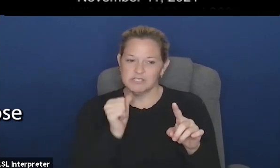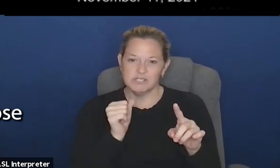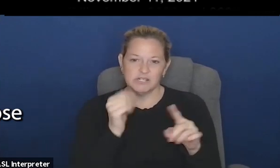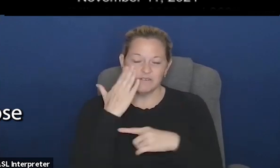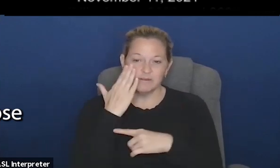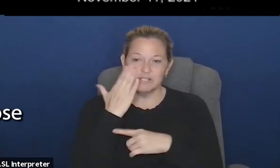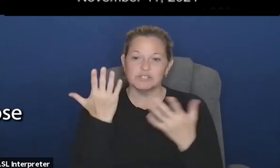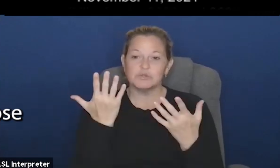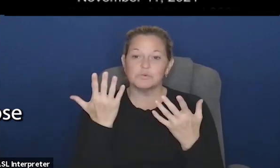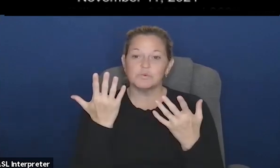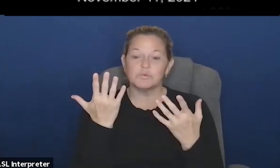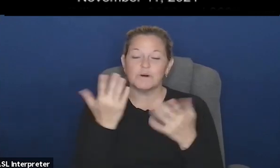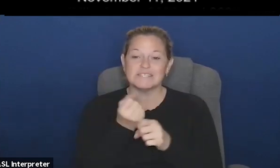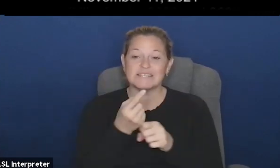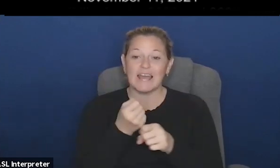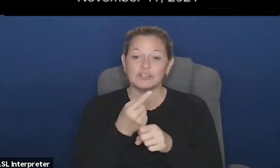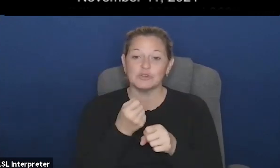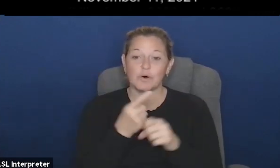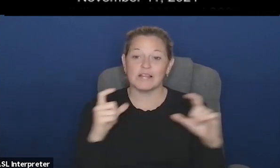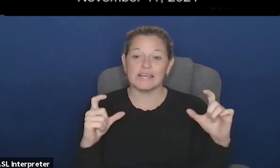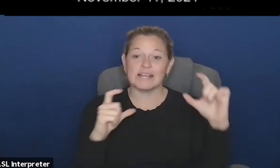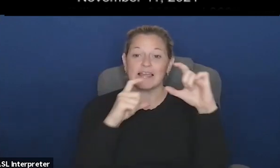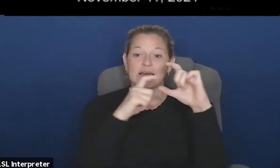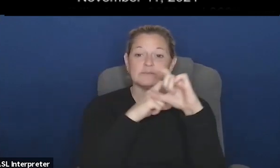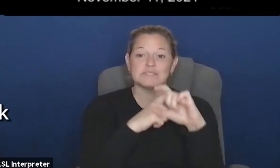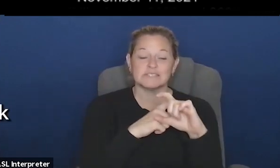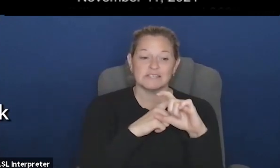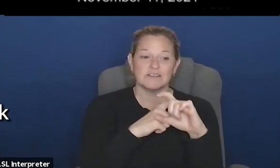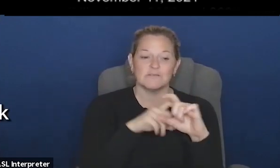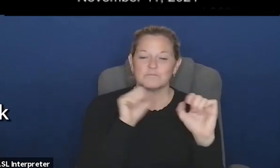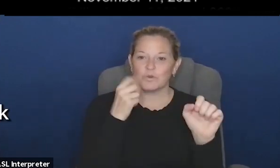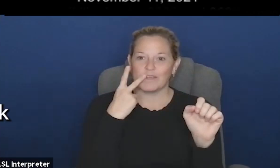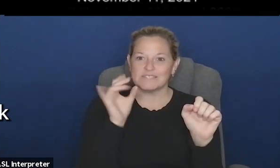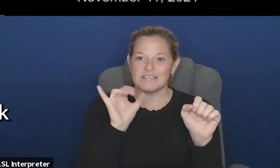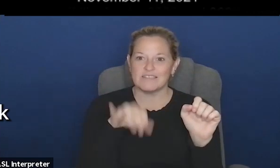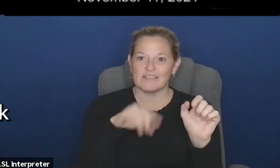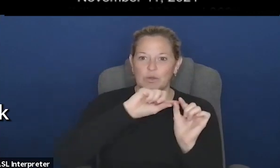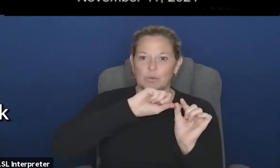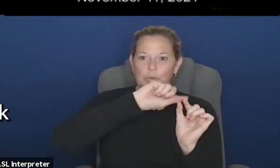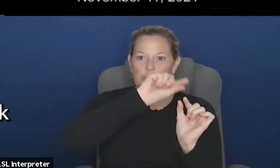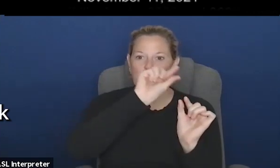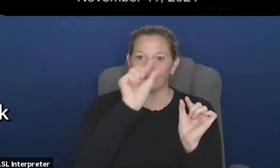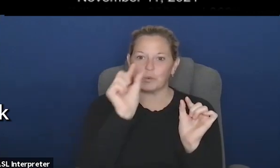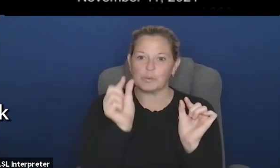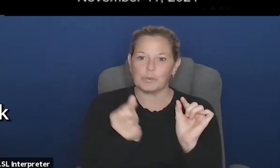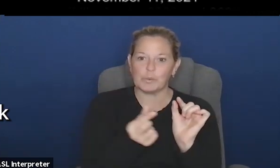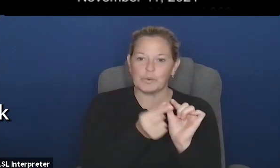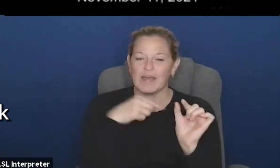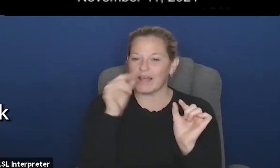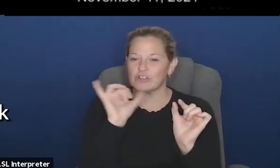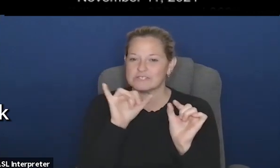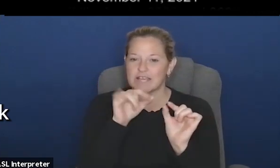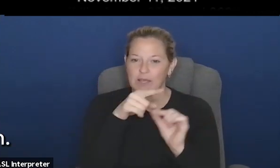fully eclipse the entire disk of the sun. And so it kind of gives this ring of fire appearance. And so what it looks like is this dark black disk with